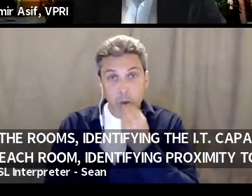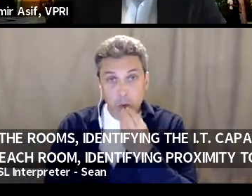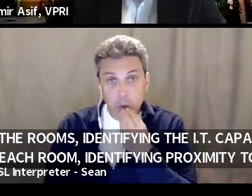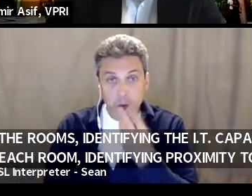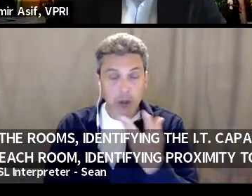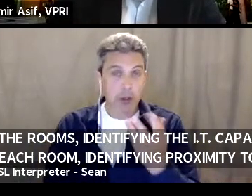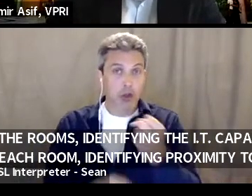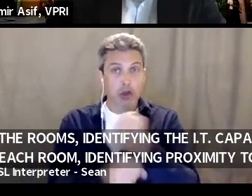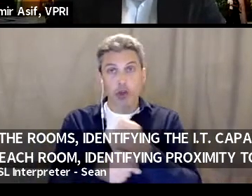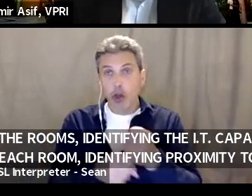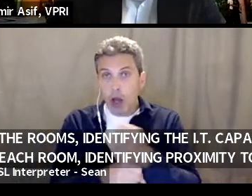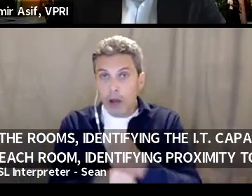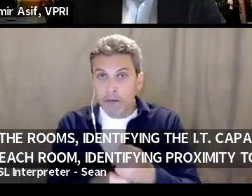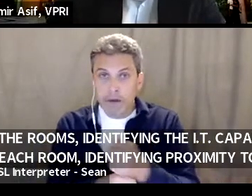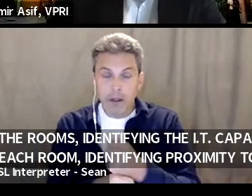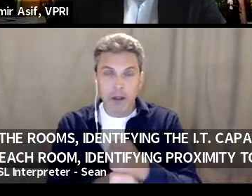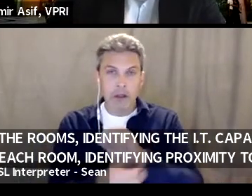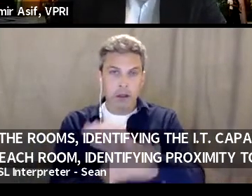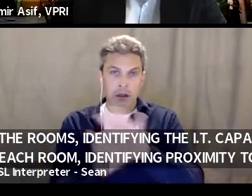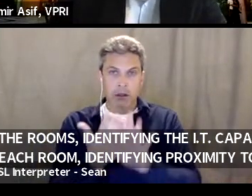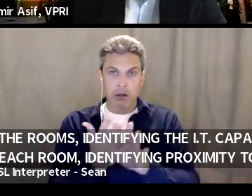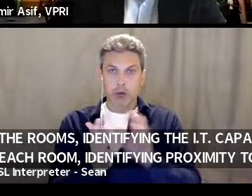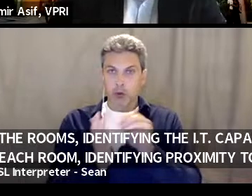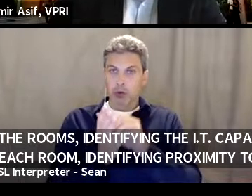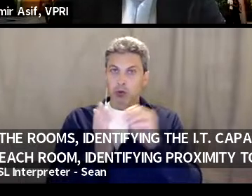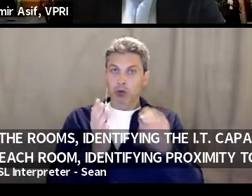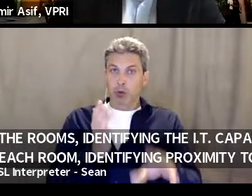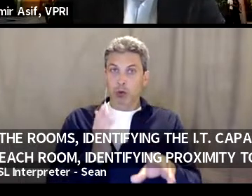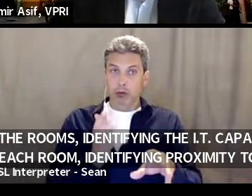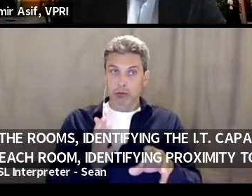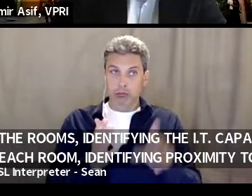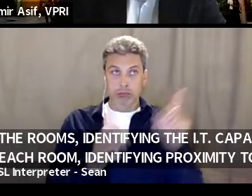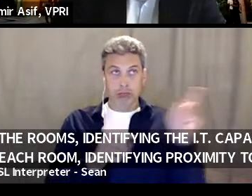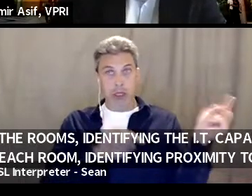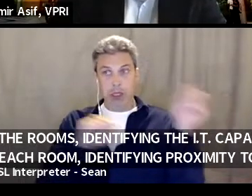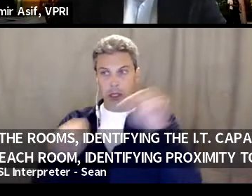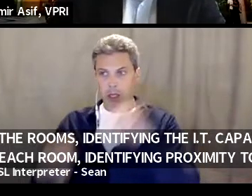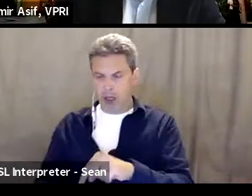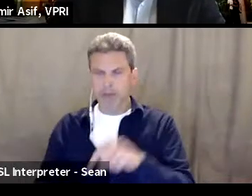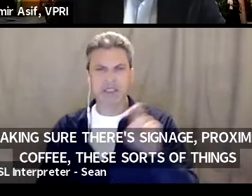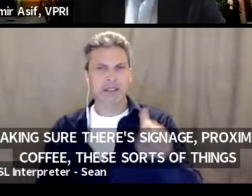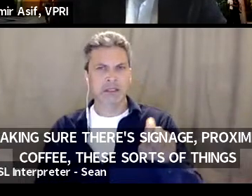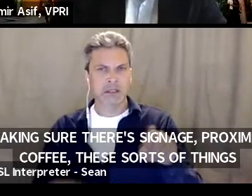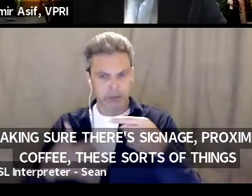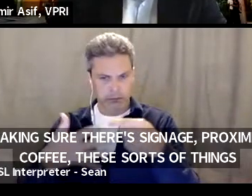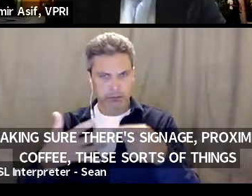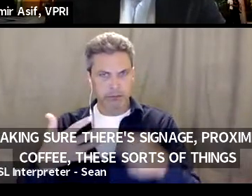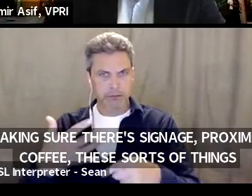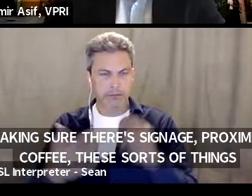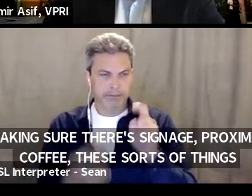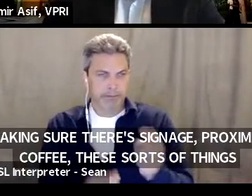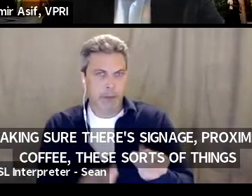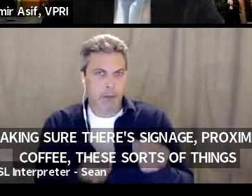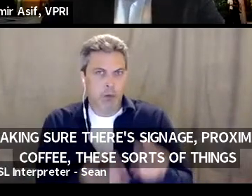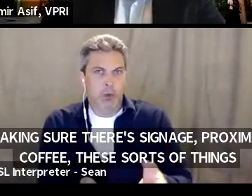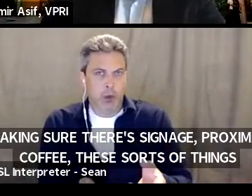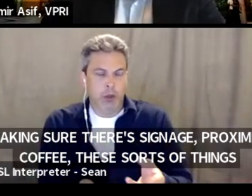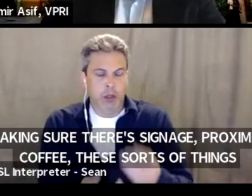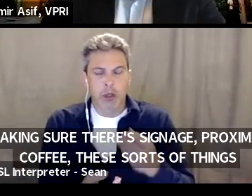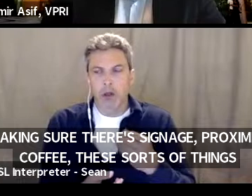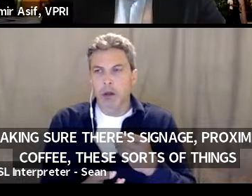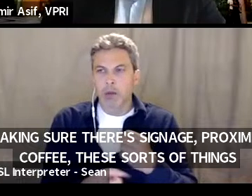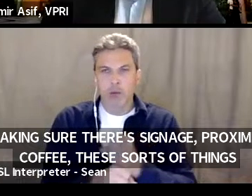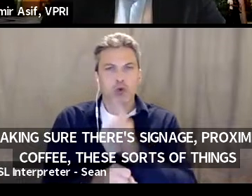coffee, these sorts of things if students are spending any amount of time in that space, posting all the appropriate